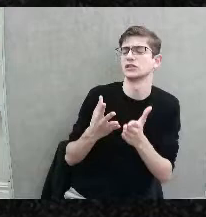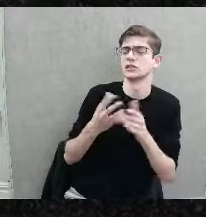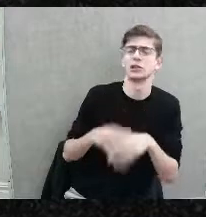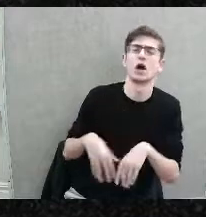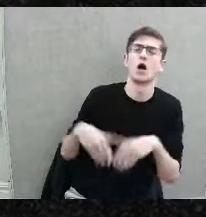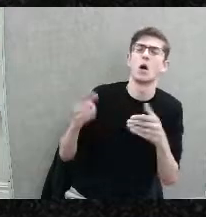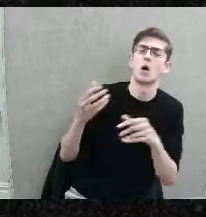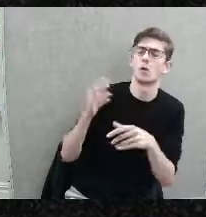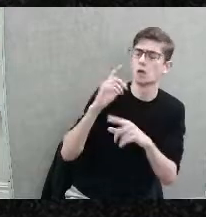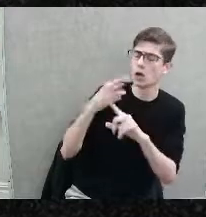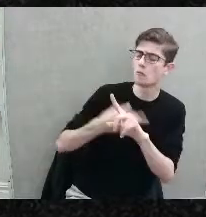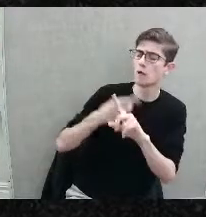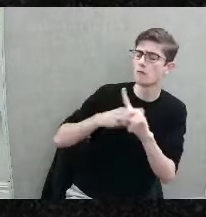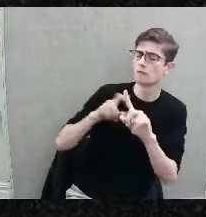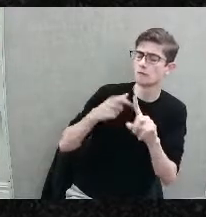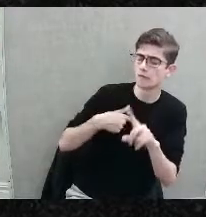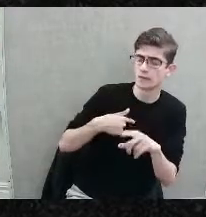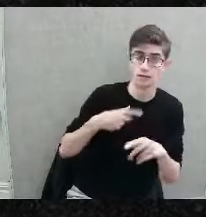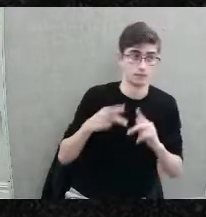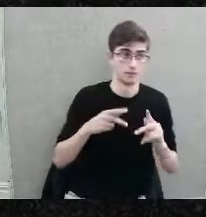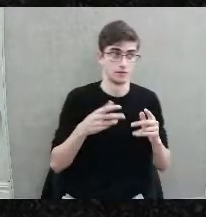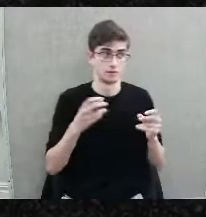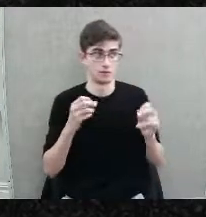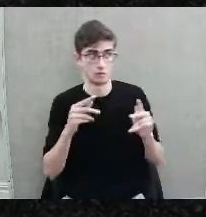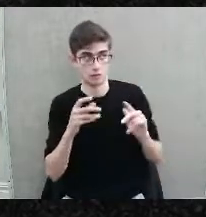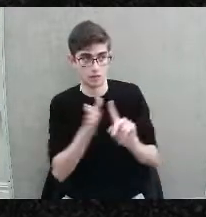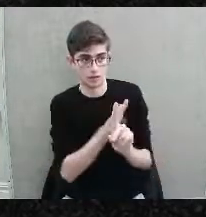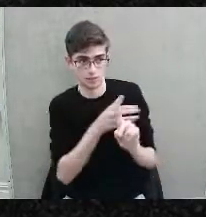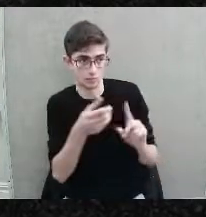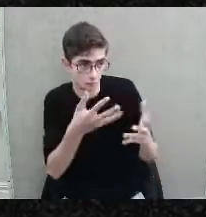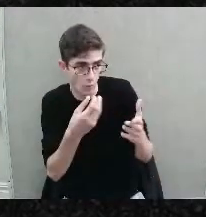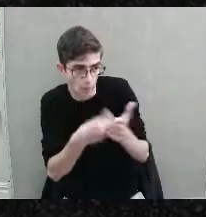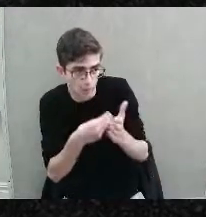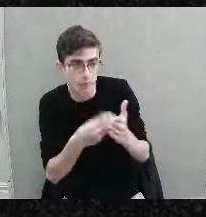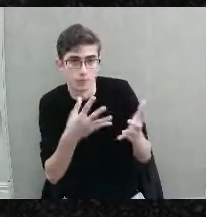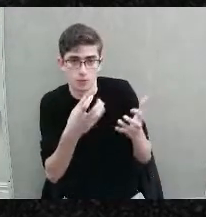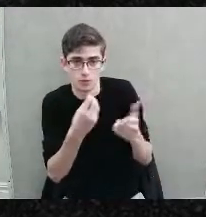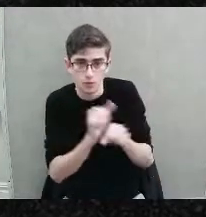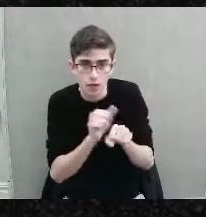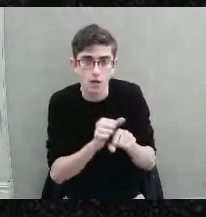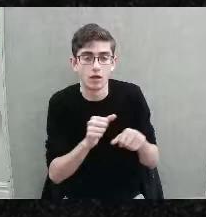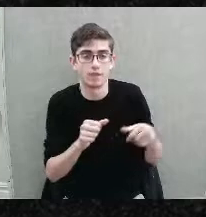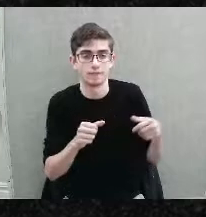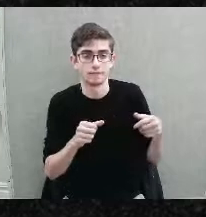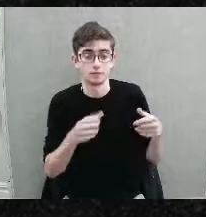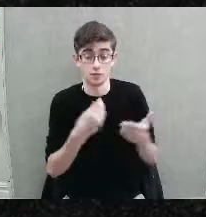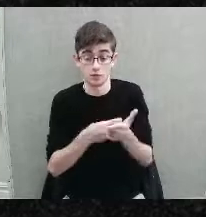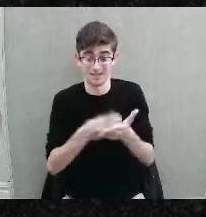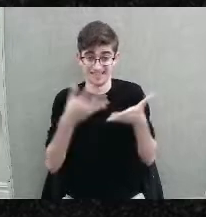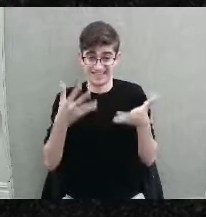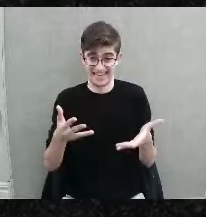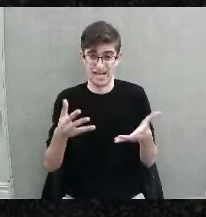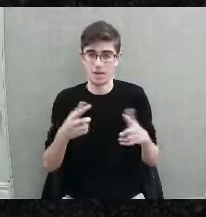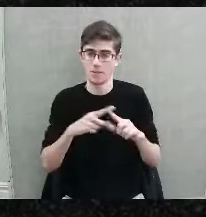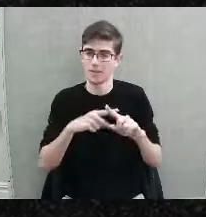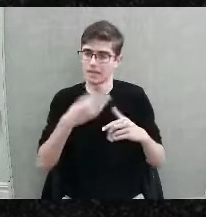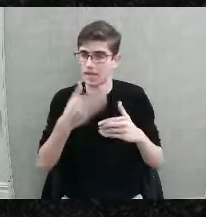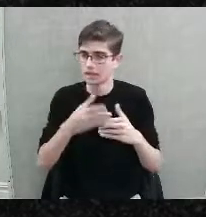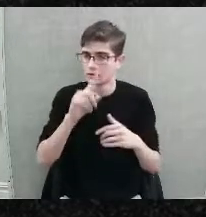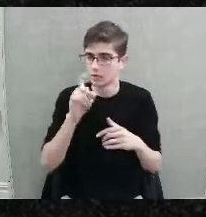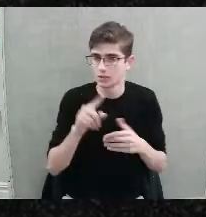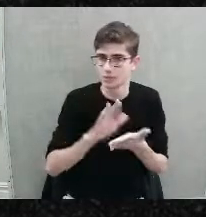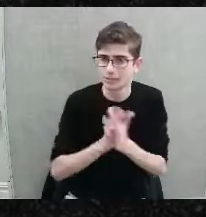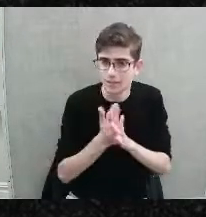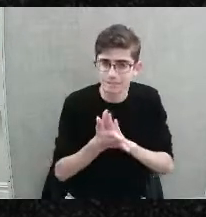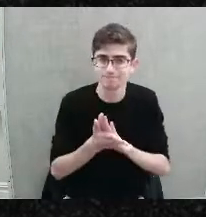favor, get jobs within this industry, right? Sort of get a grab of some of this money while it's on the ground. But then the question becomes, as I